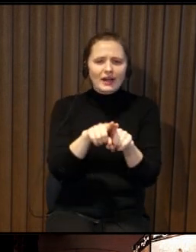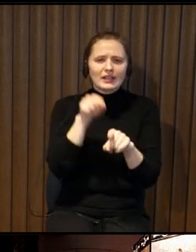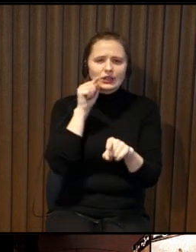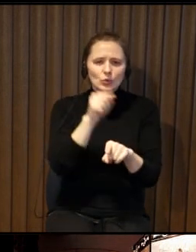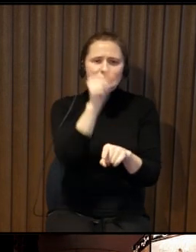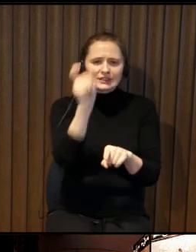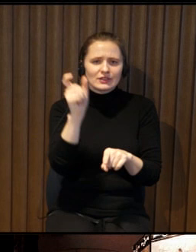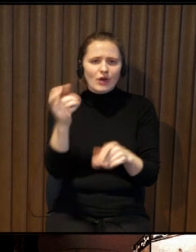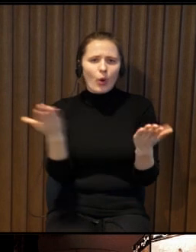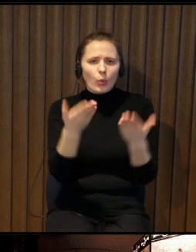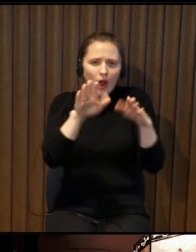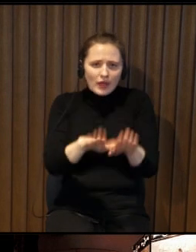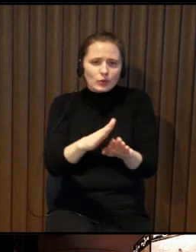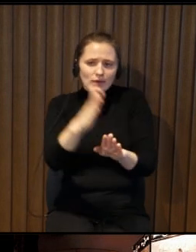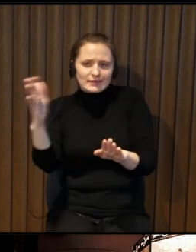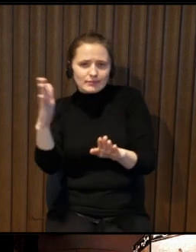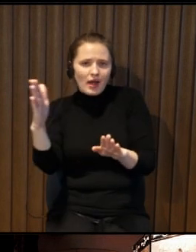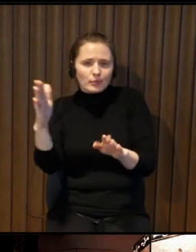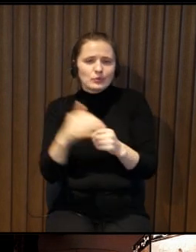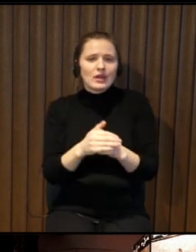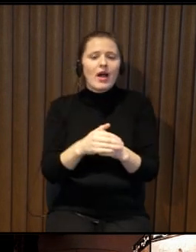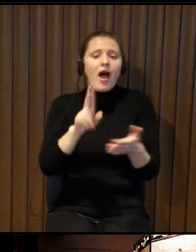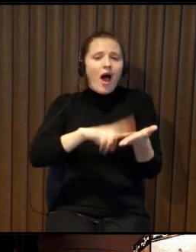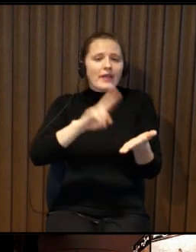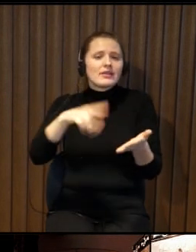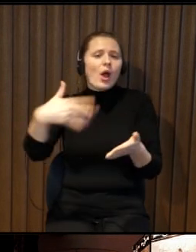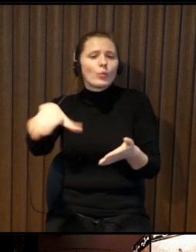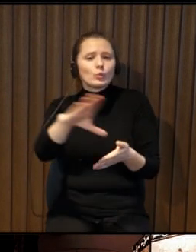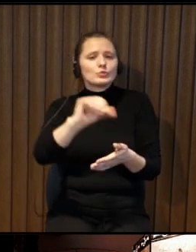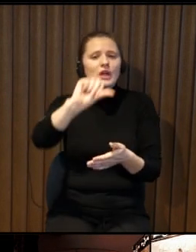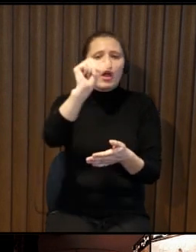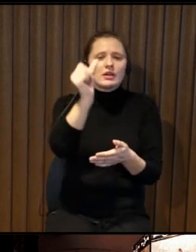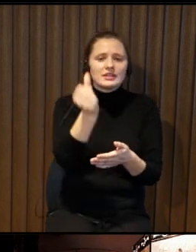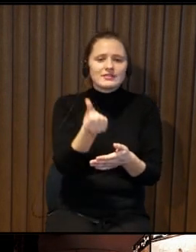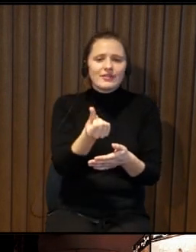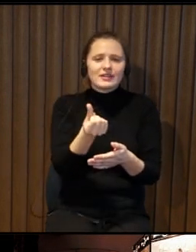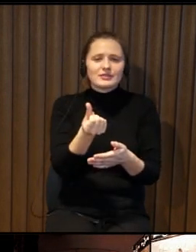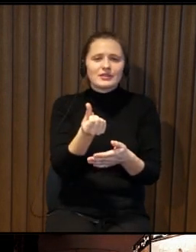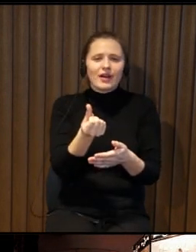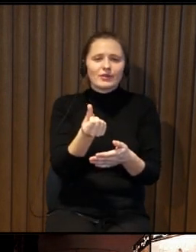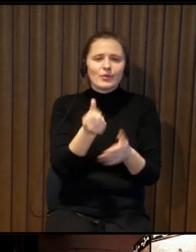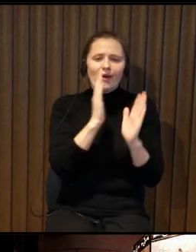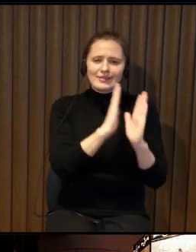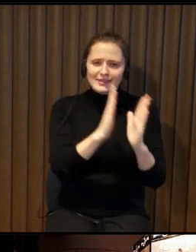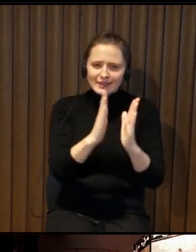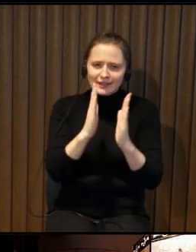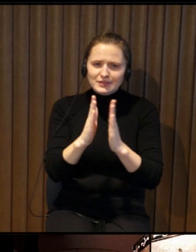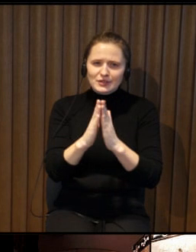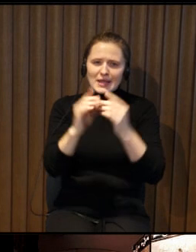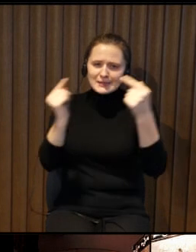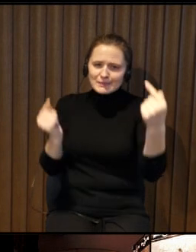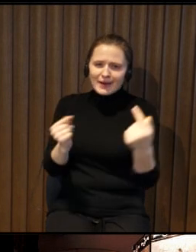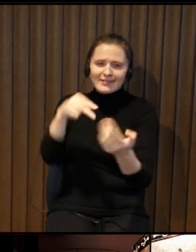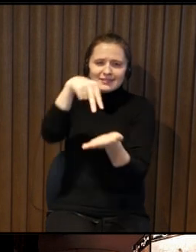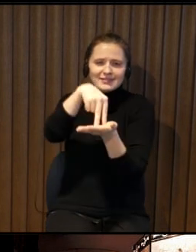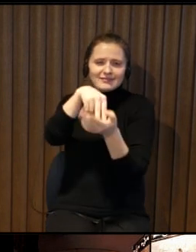risk, achieve greater dynamic resilience and longevity, reduce disparity, and it may in fact hold the key